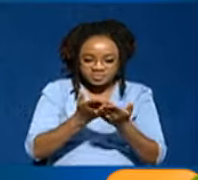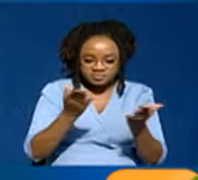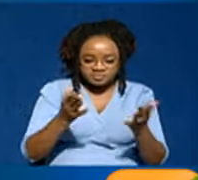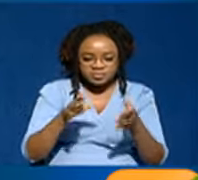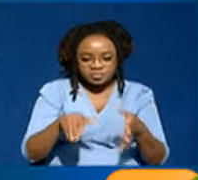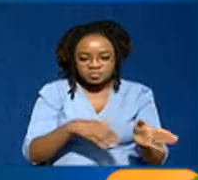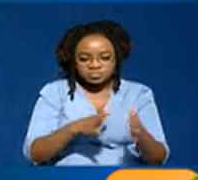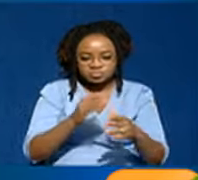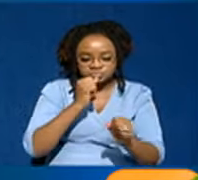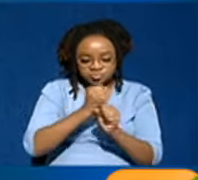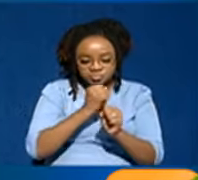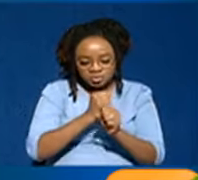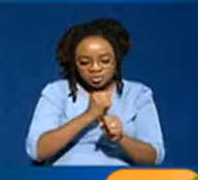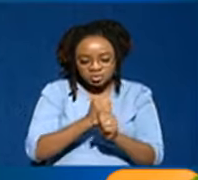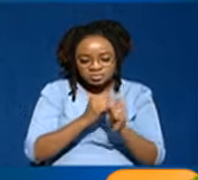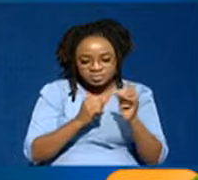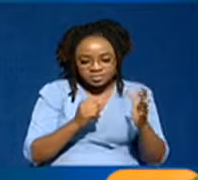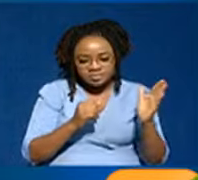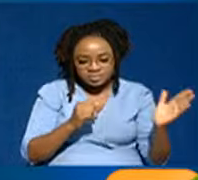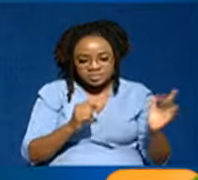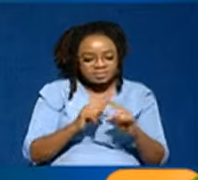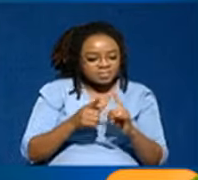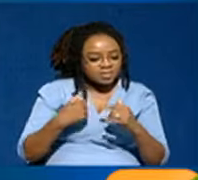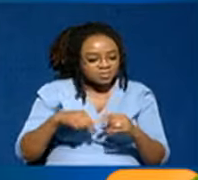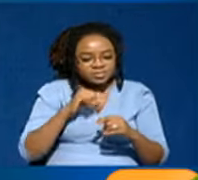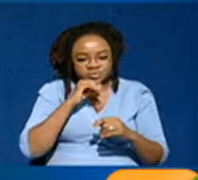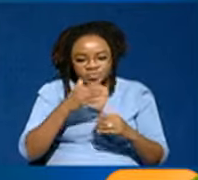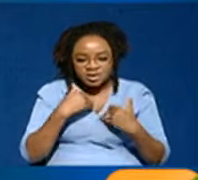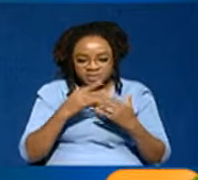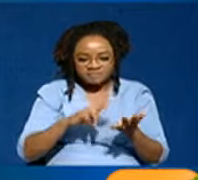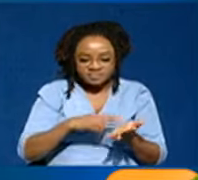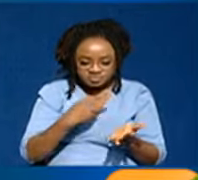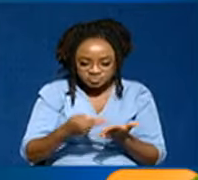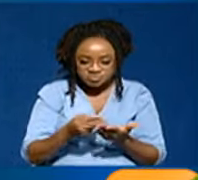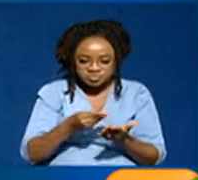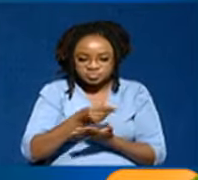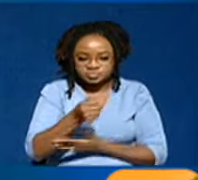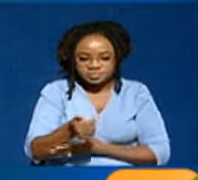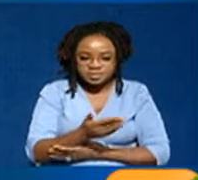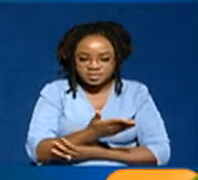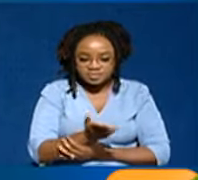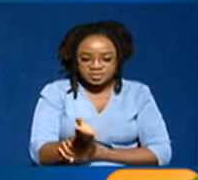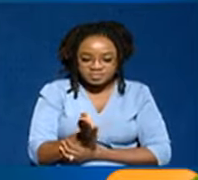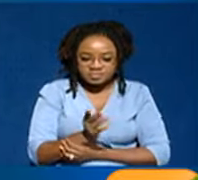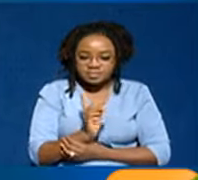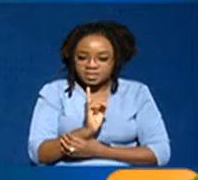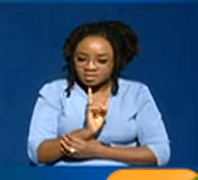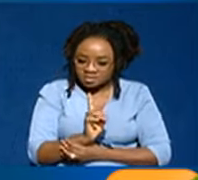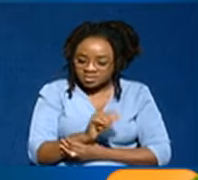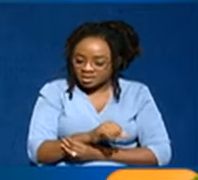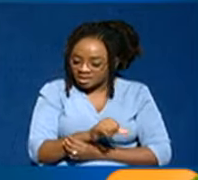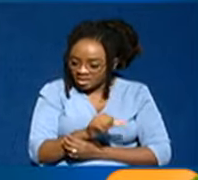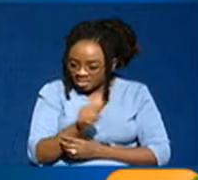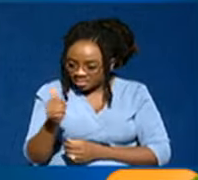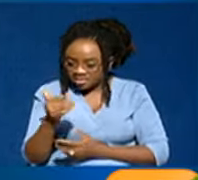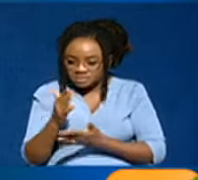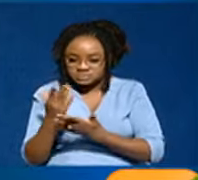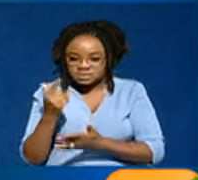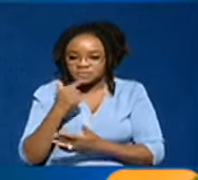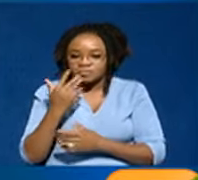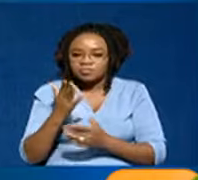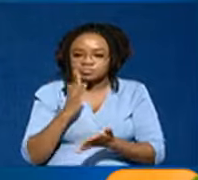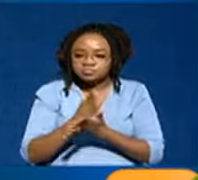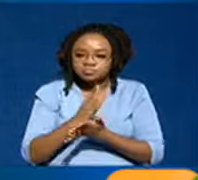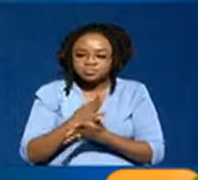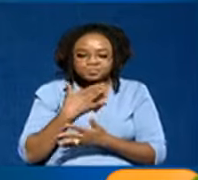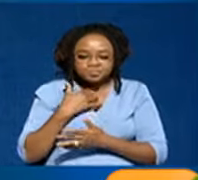opportunity to practice. Mm-hmm. We do not have the resources to pay them. Now, there are those who actually would even like to